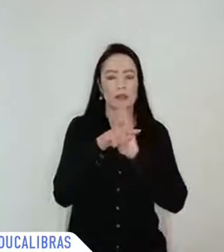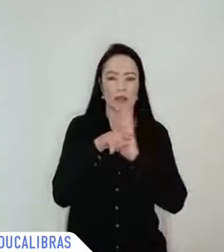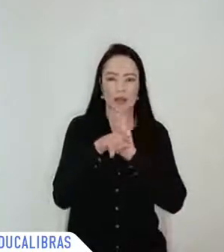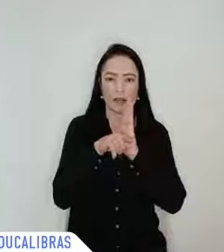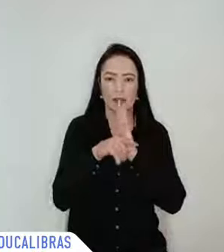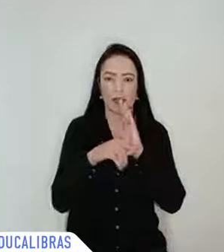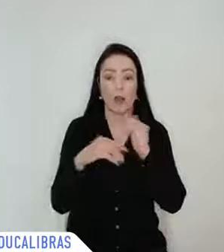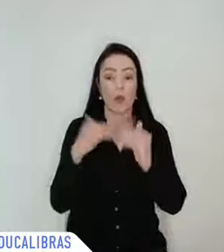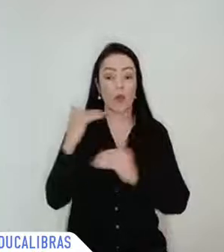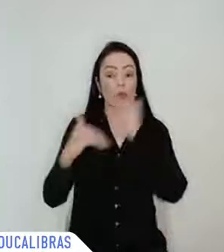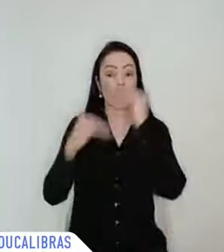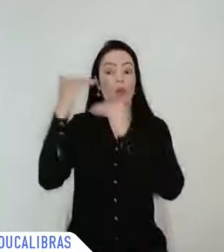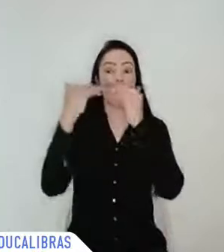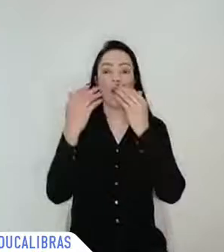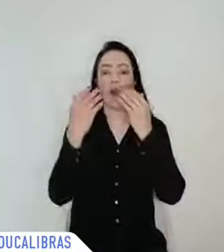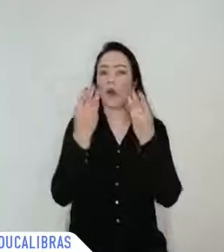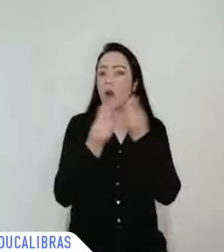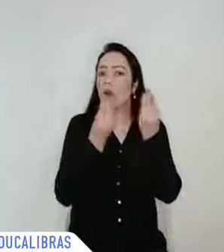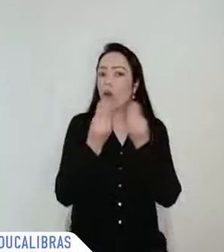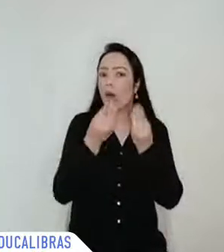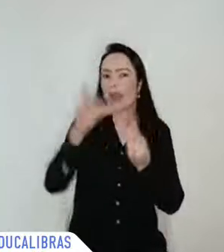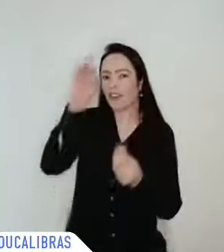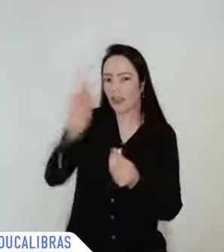Renata said and what Emmanuel said as well.